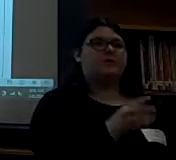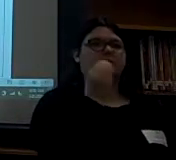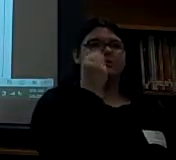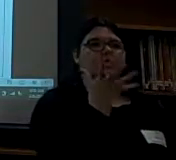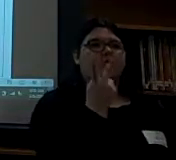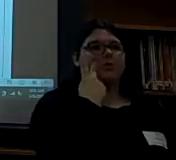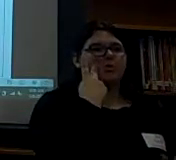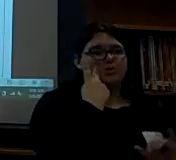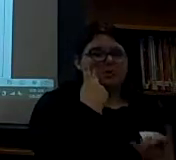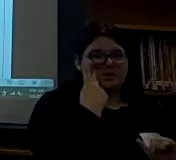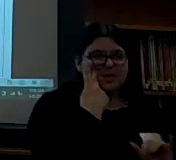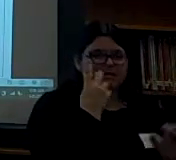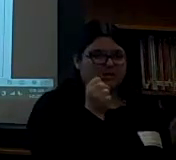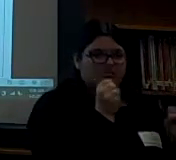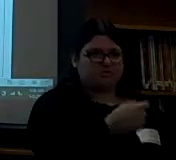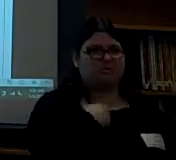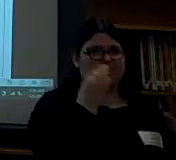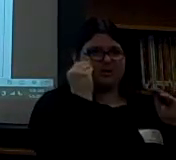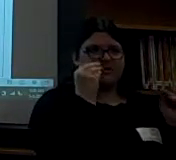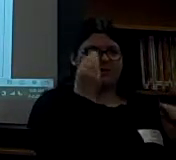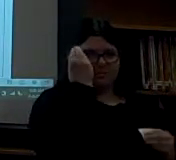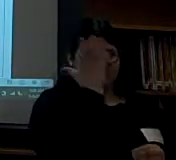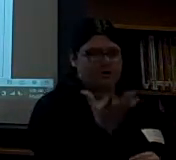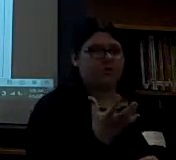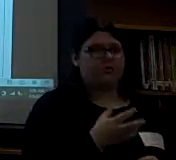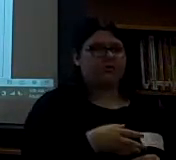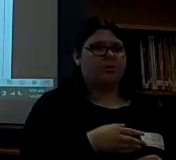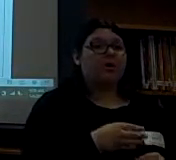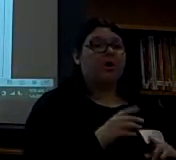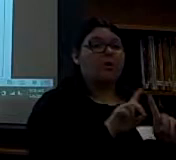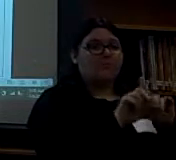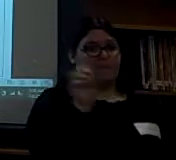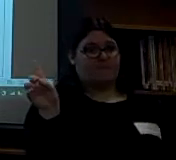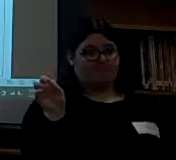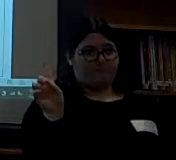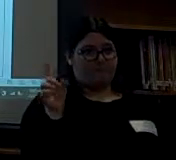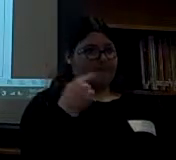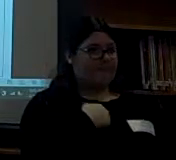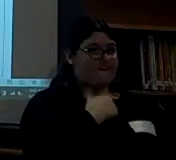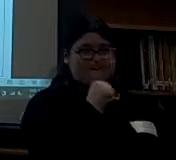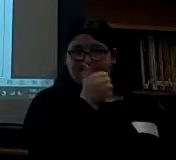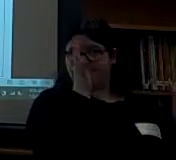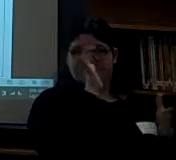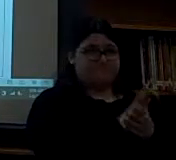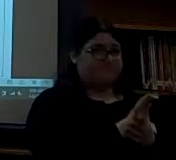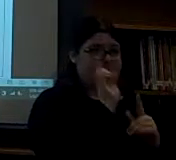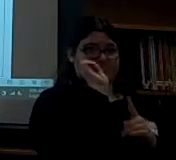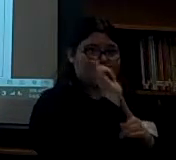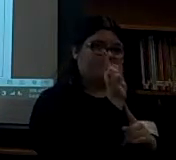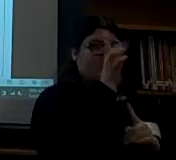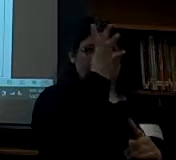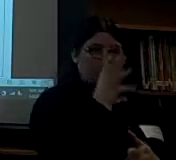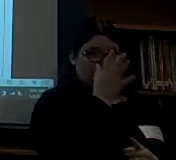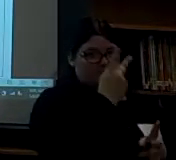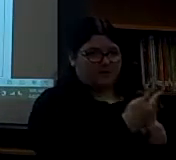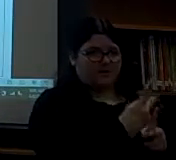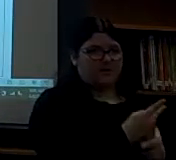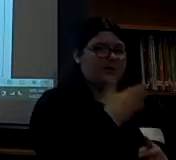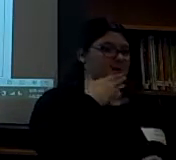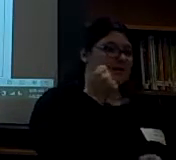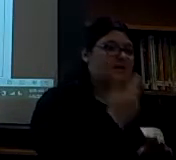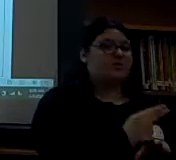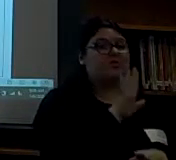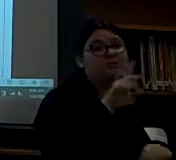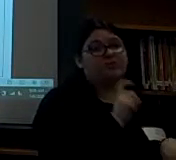you what that looks like. There's a strategy that I teach and I will tell it to you. However, I do not believe that in the moment parenting is the best use of